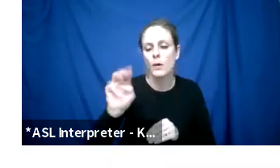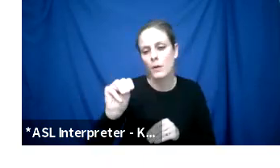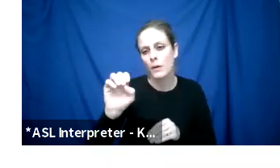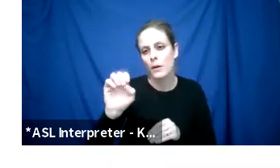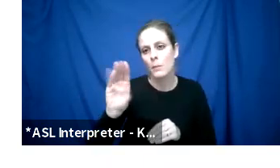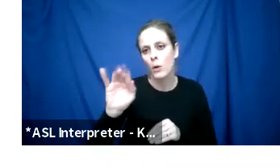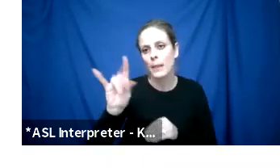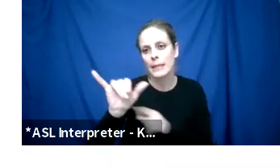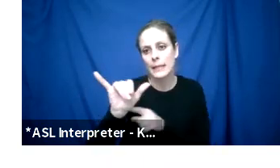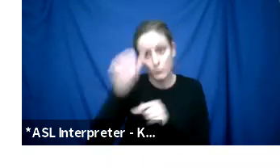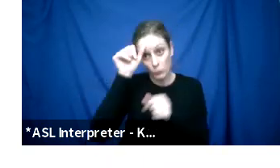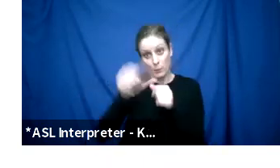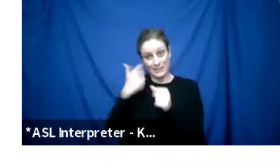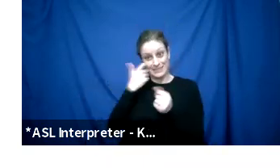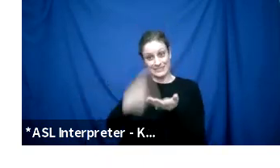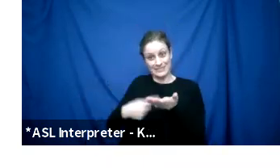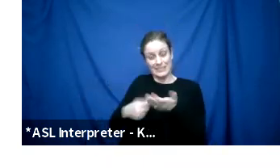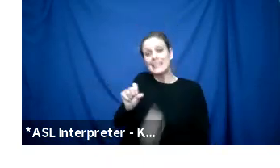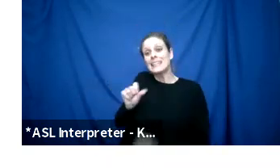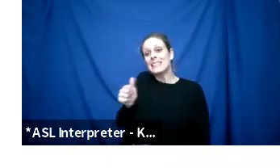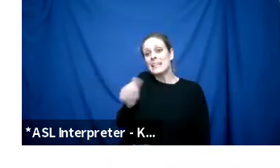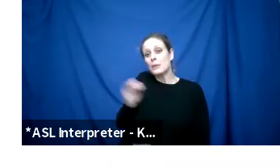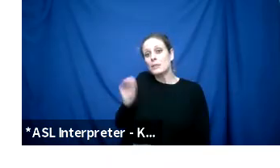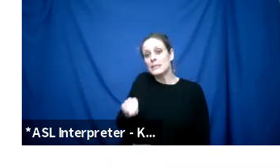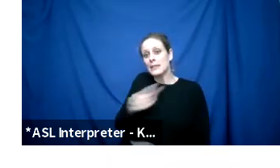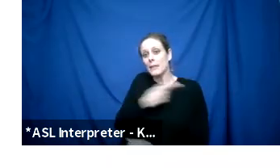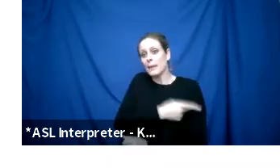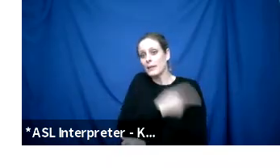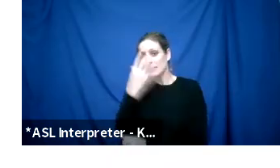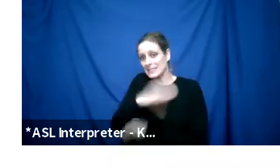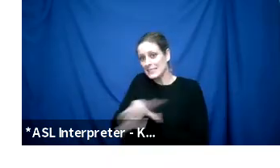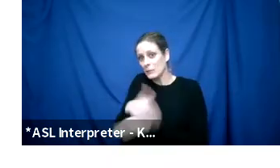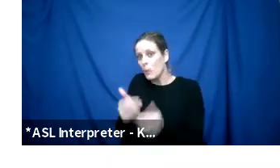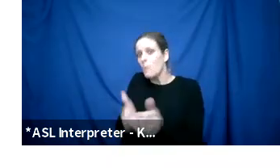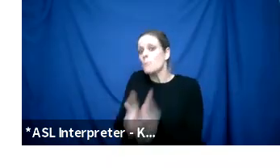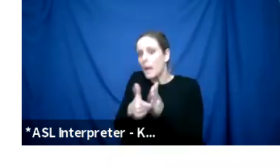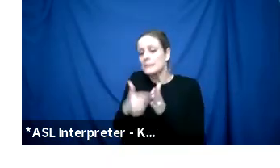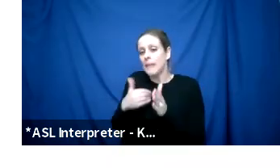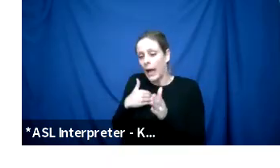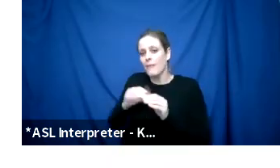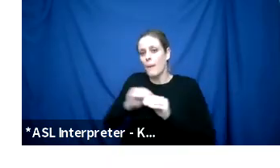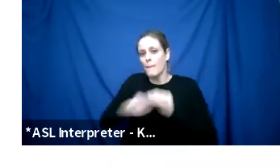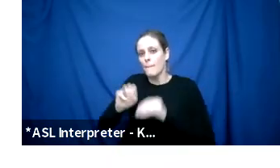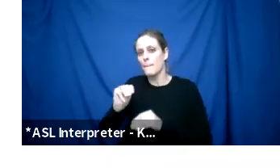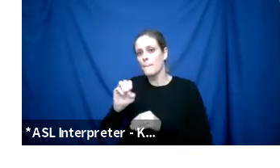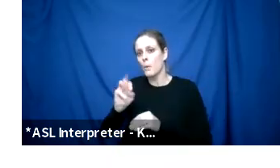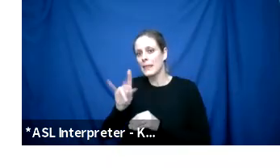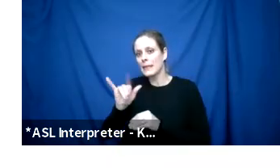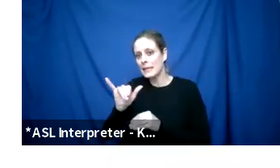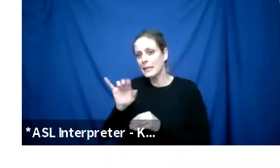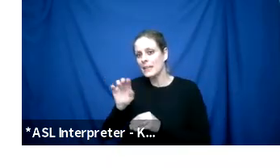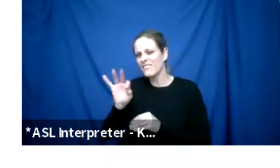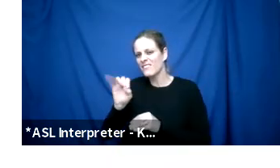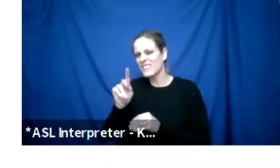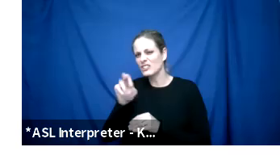that 10% of patient sleeping rooms are required to have most mobility features. And so let's say, for example, that I had